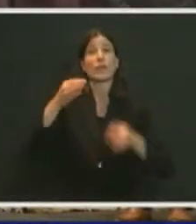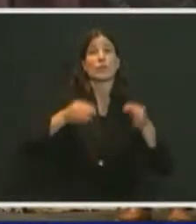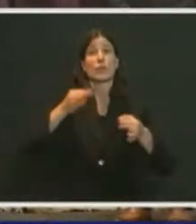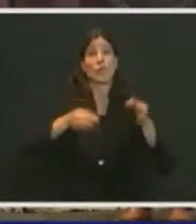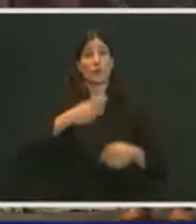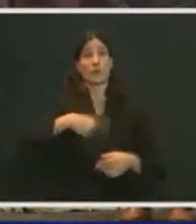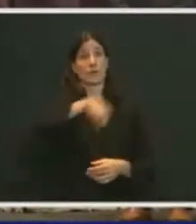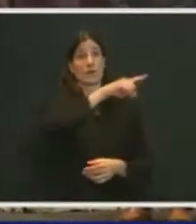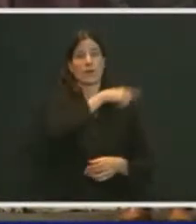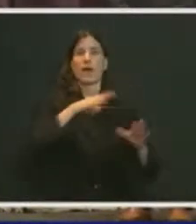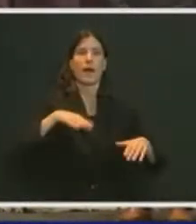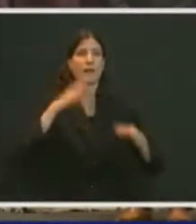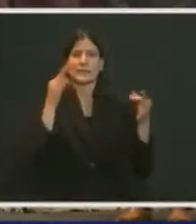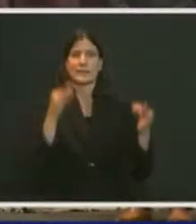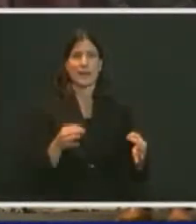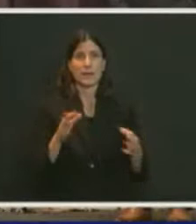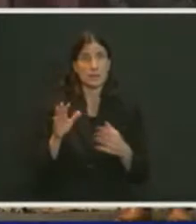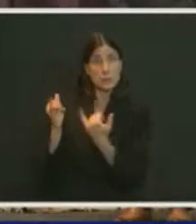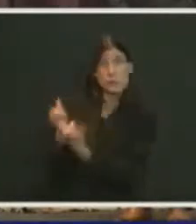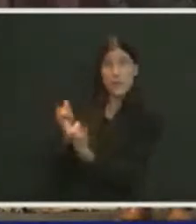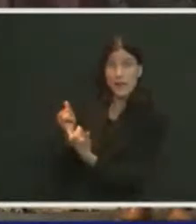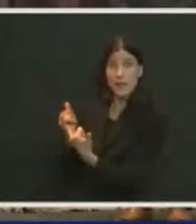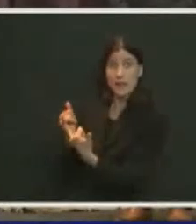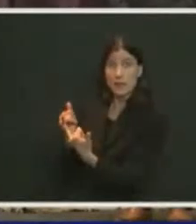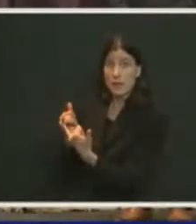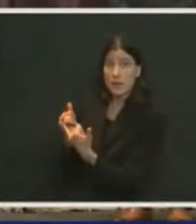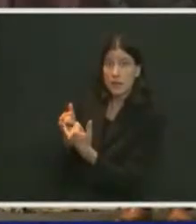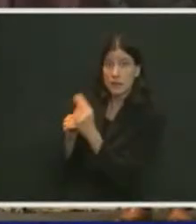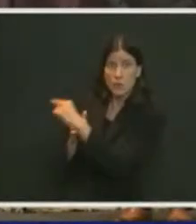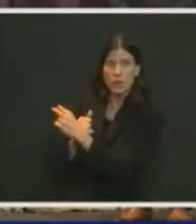Okay, they said they would have it out today.